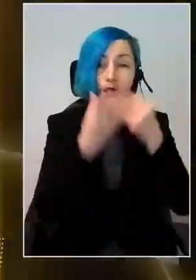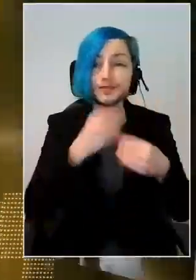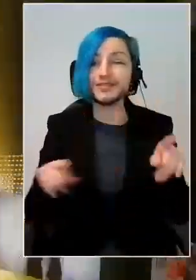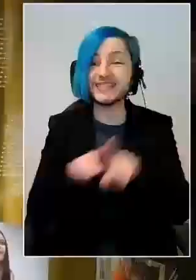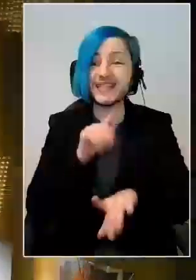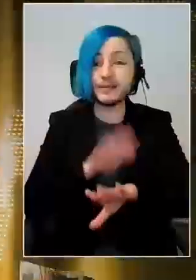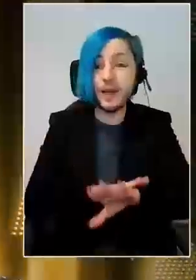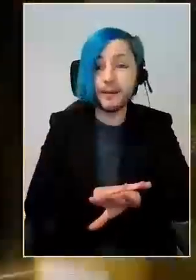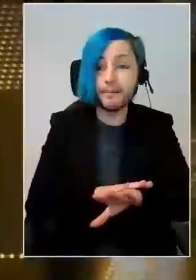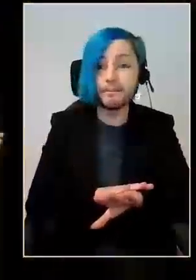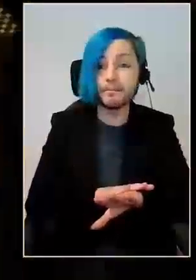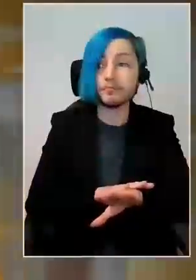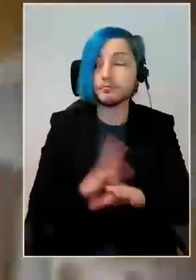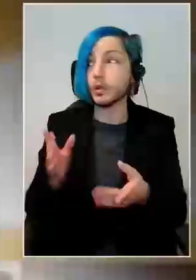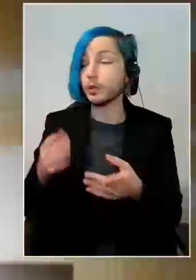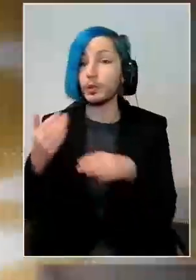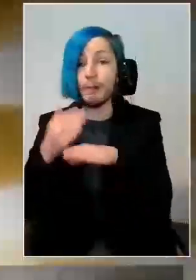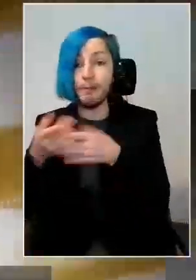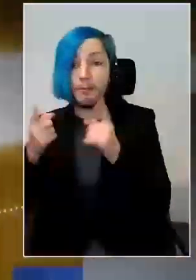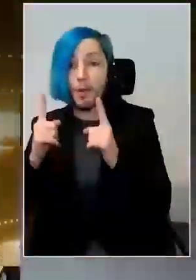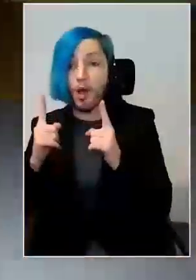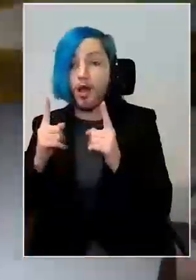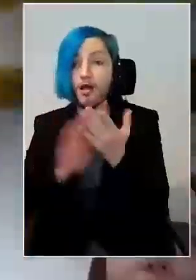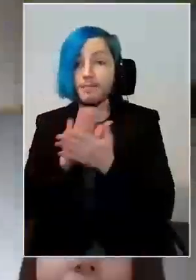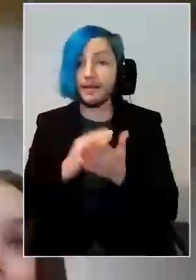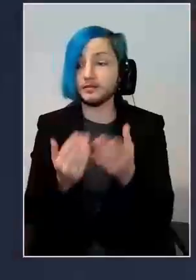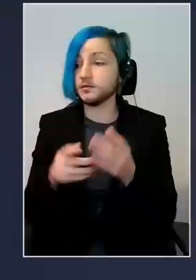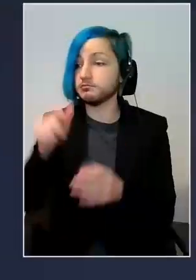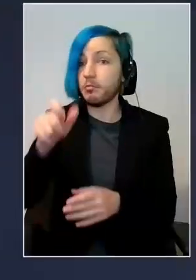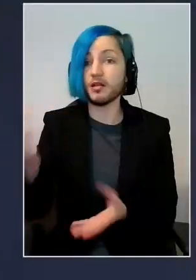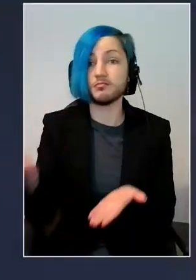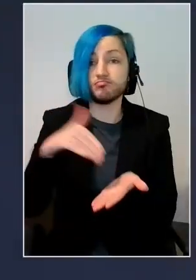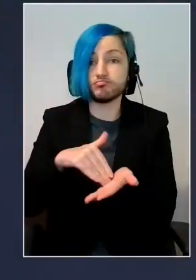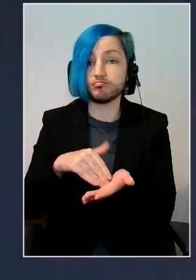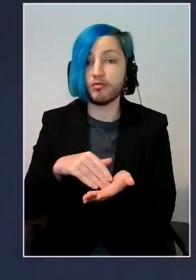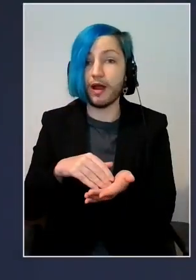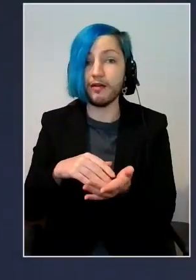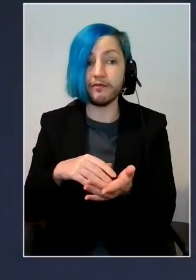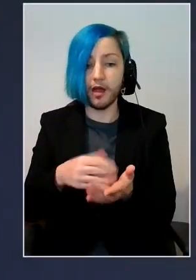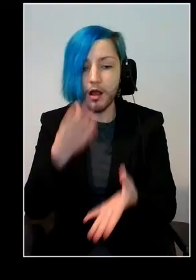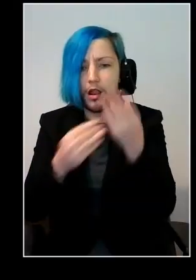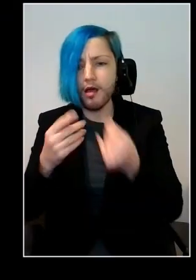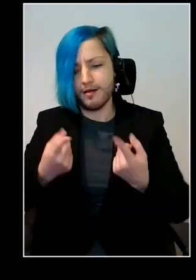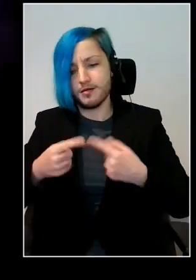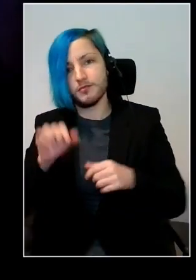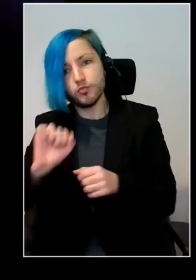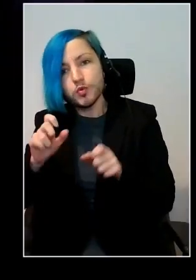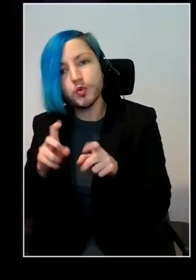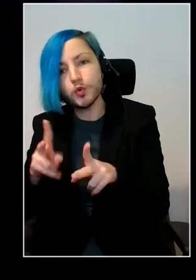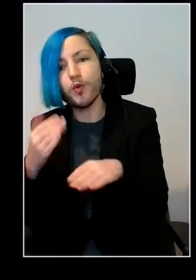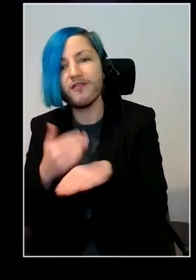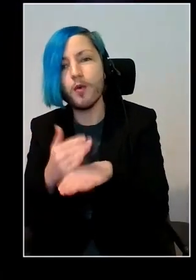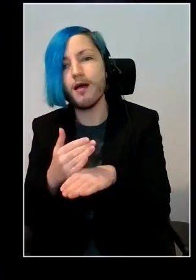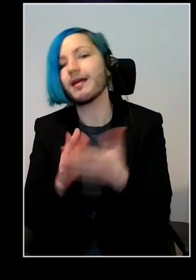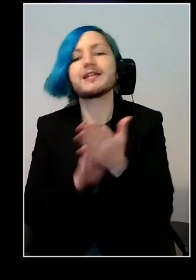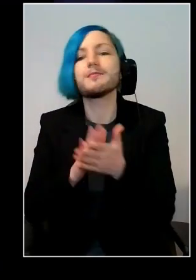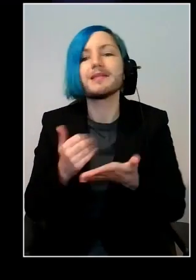into the business, learn the way that you work, and hopefully that can be something that works not only at that time, but further down the road as well.